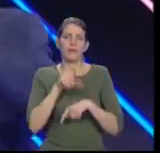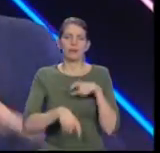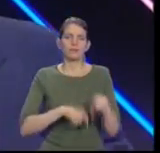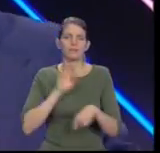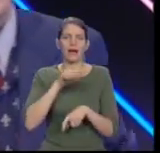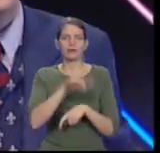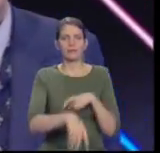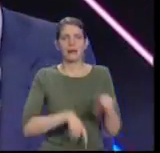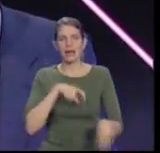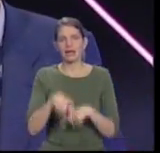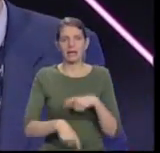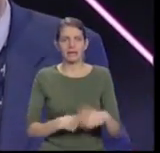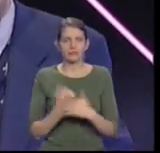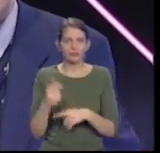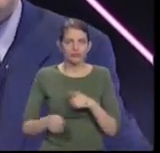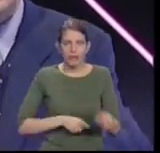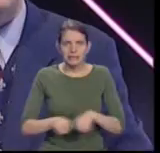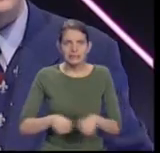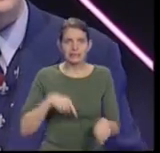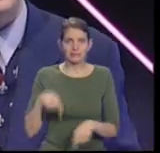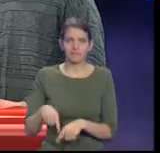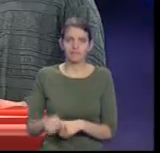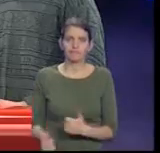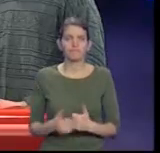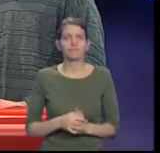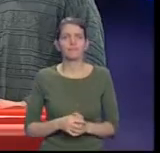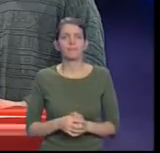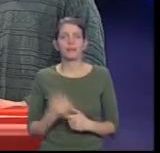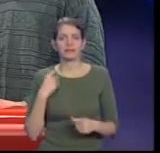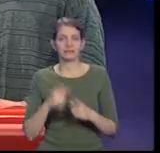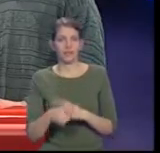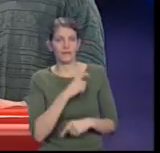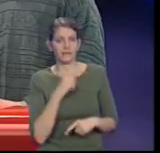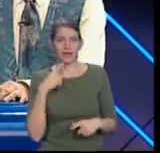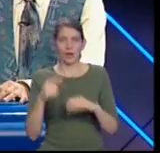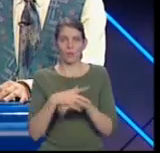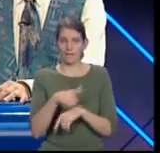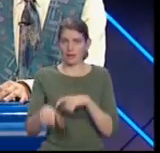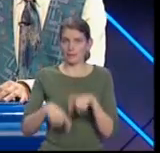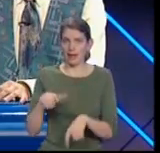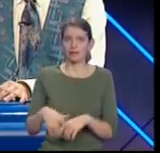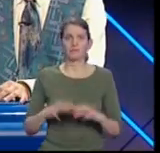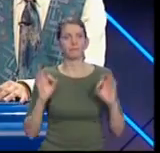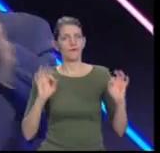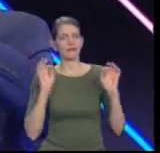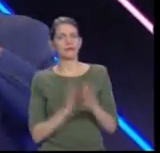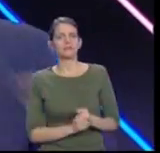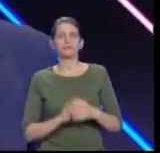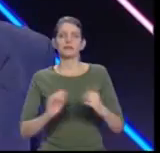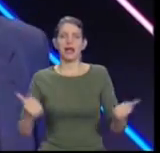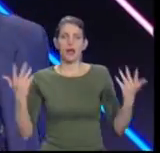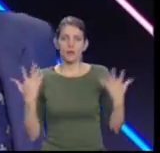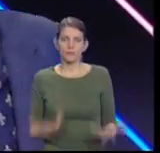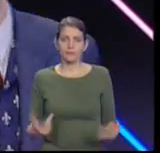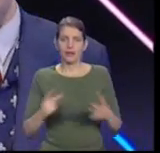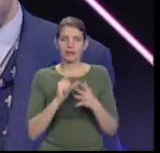See, that'd be good for you. The vicar and his wife on a bike. Perfect. Now, we share your catchphrases. You guess what they are, it's simpler. However, first of all,